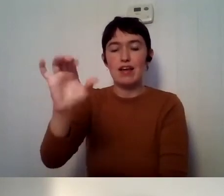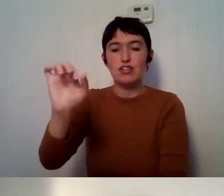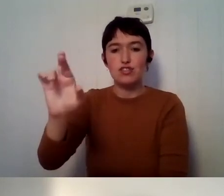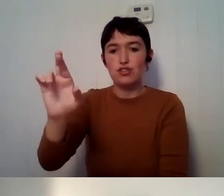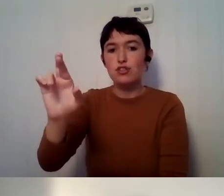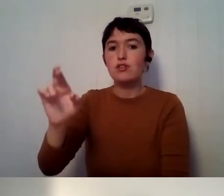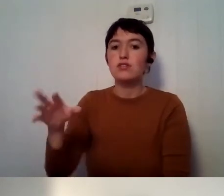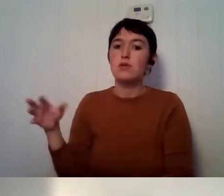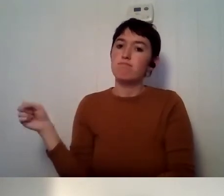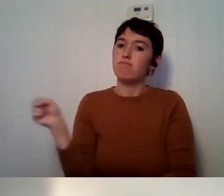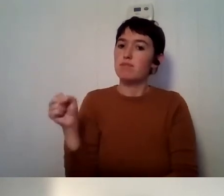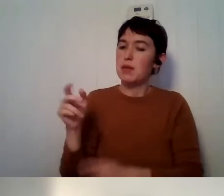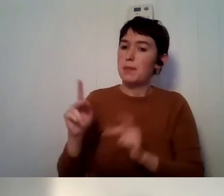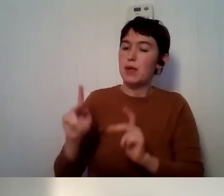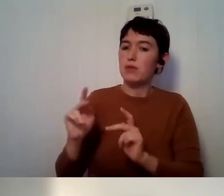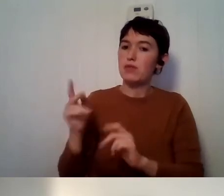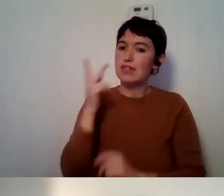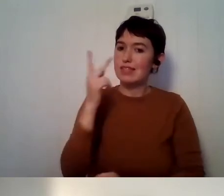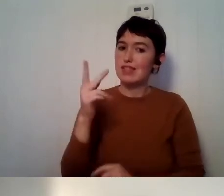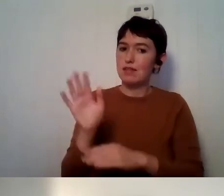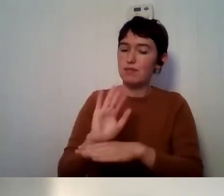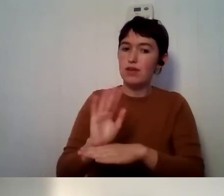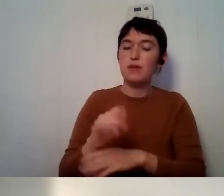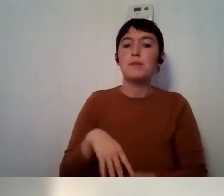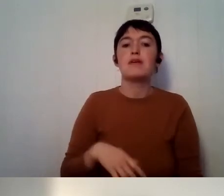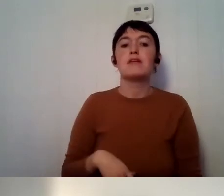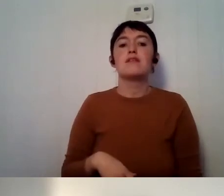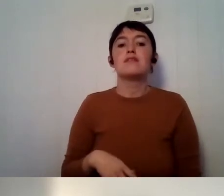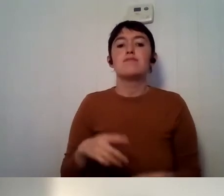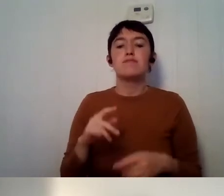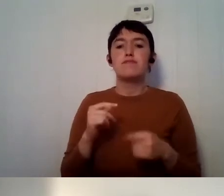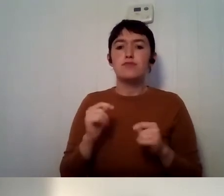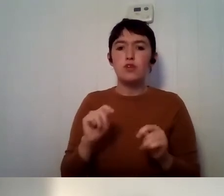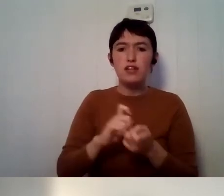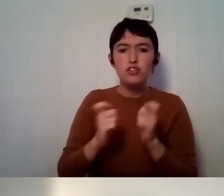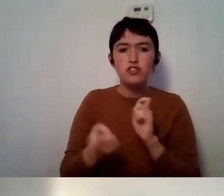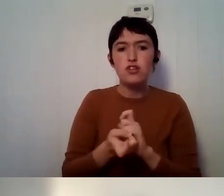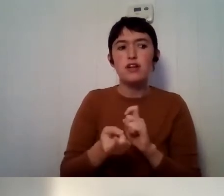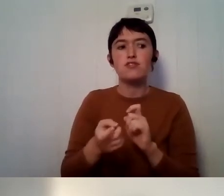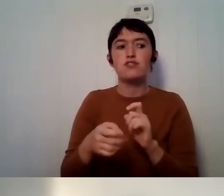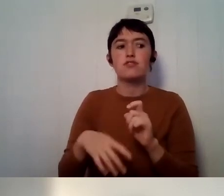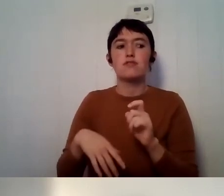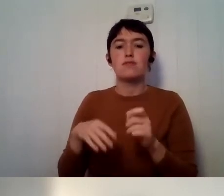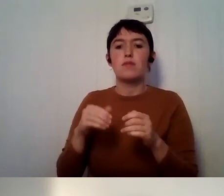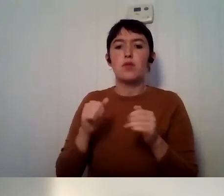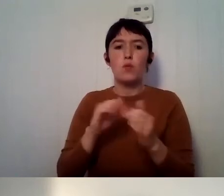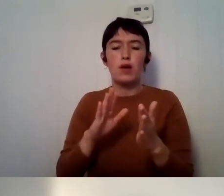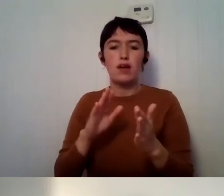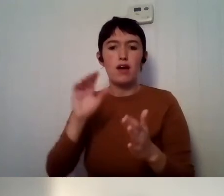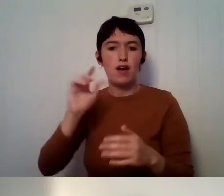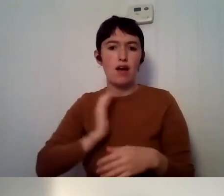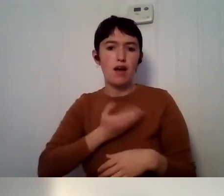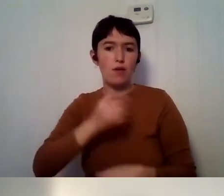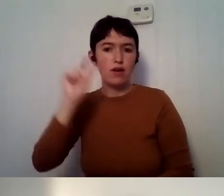Definitely, we need systemic change. So we have to change the way our governments look and act on issues like the